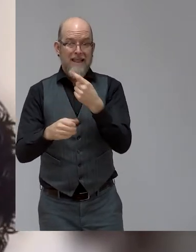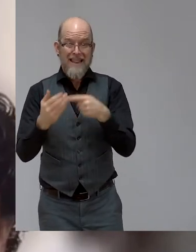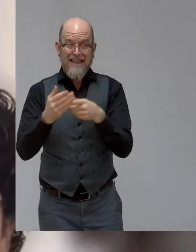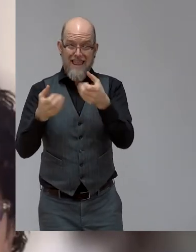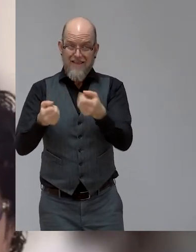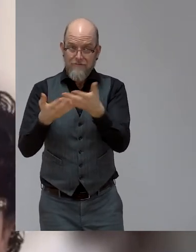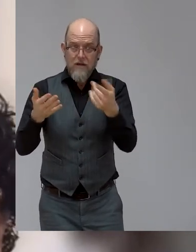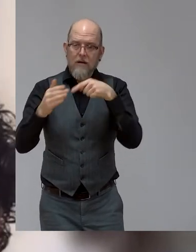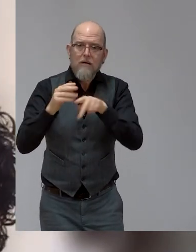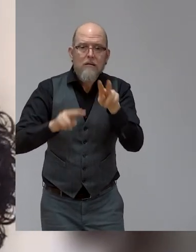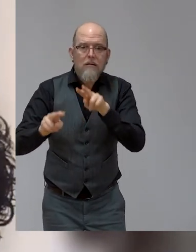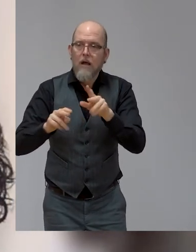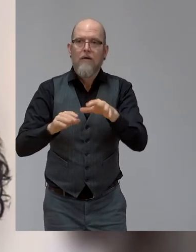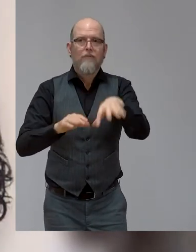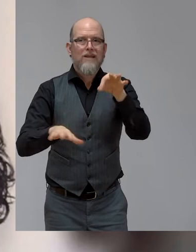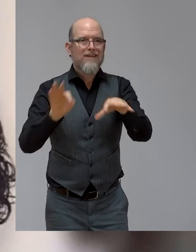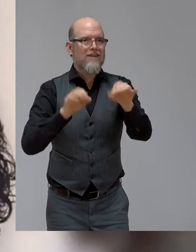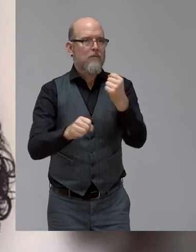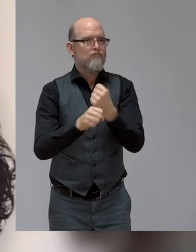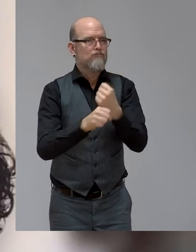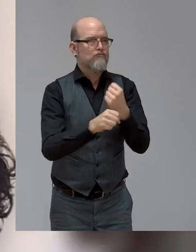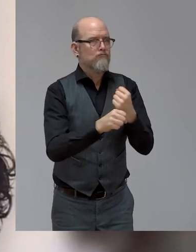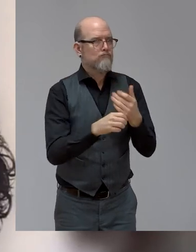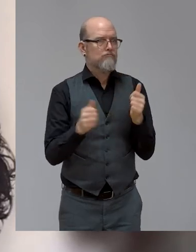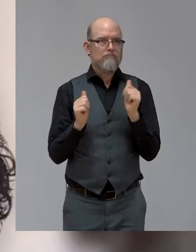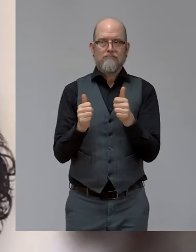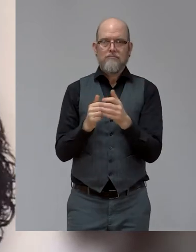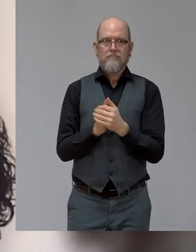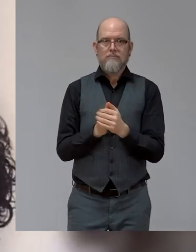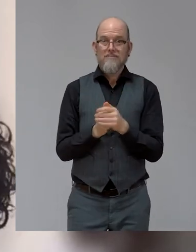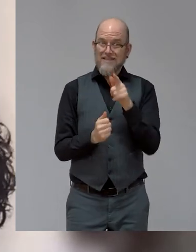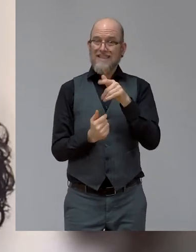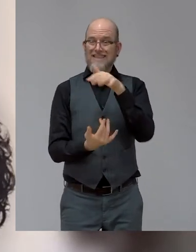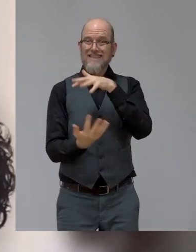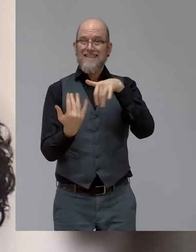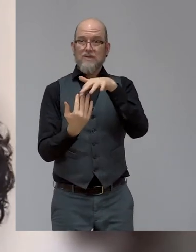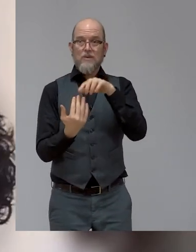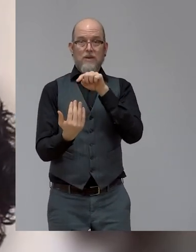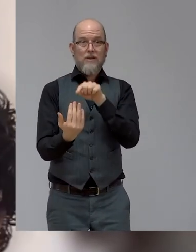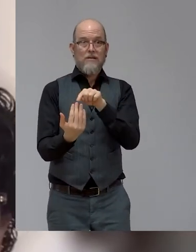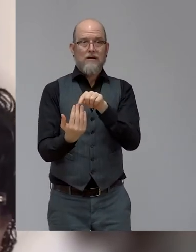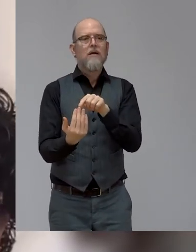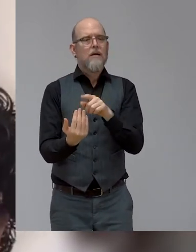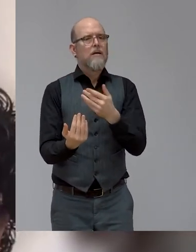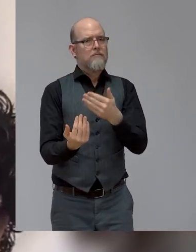We have also seen that this situation has not been addressed carefully for people with